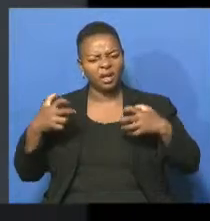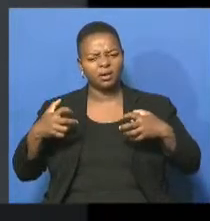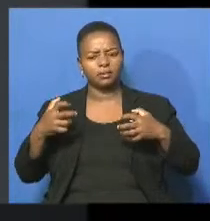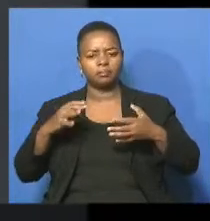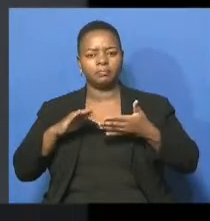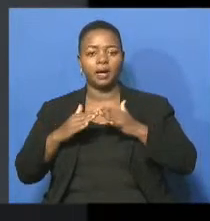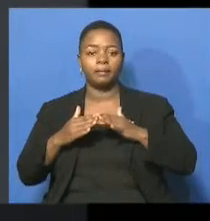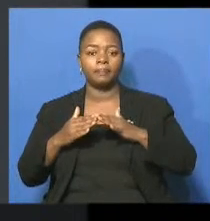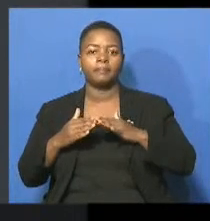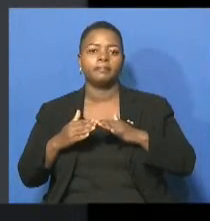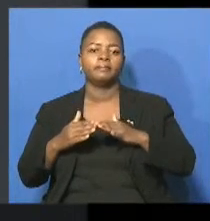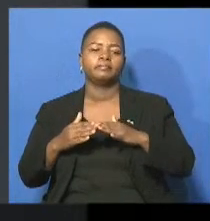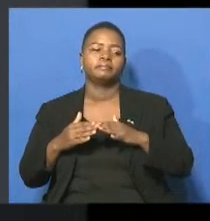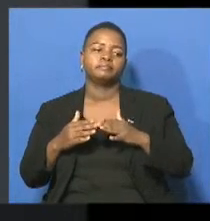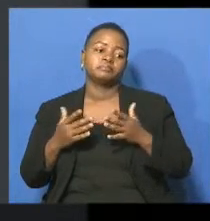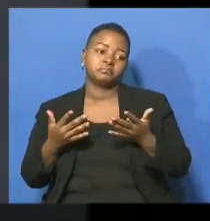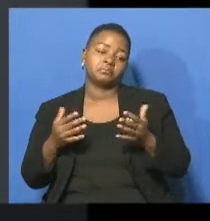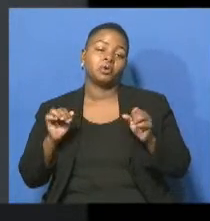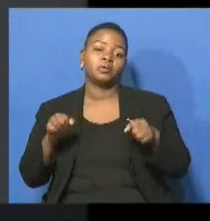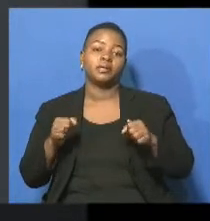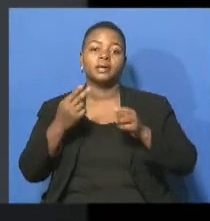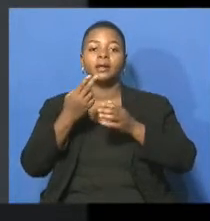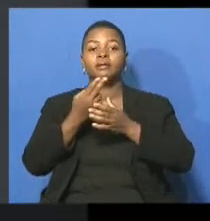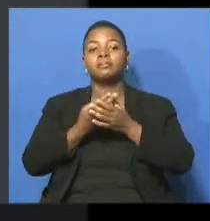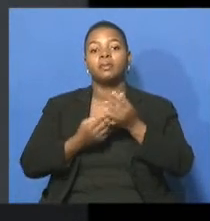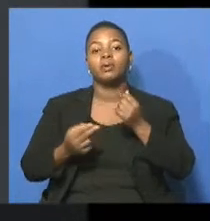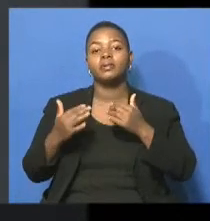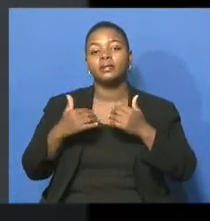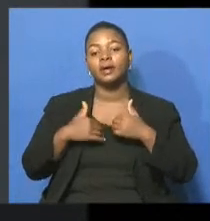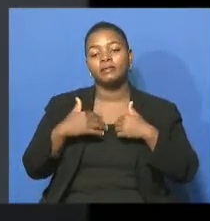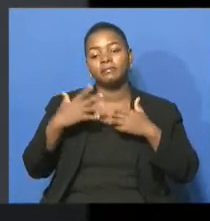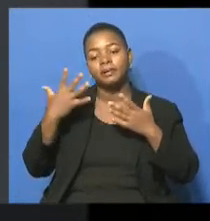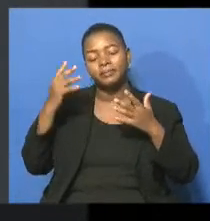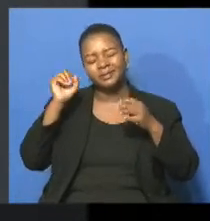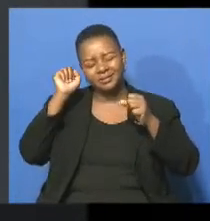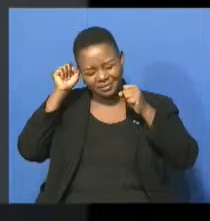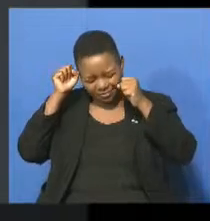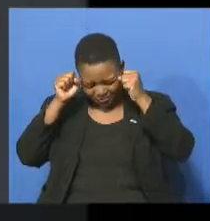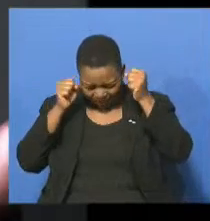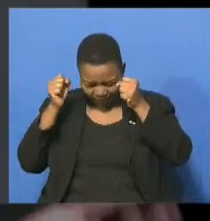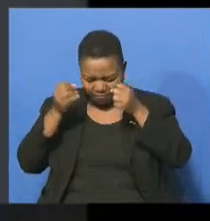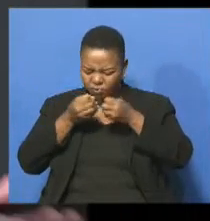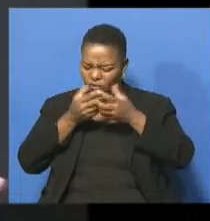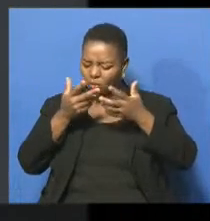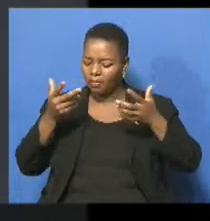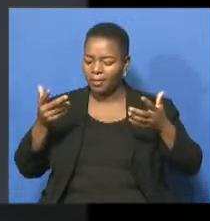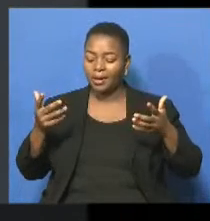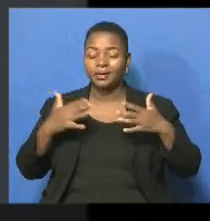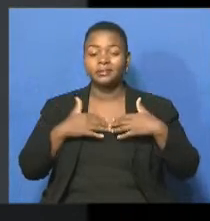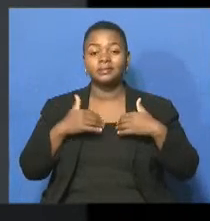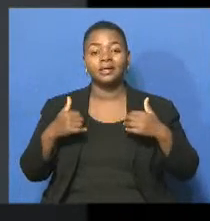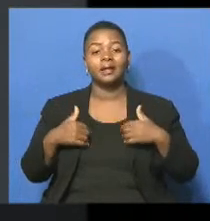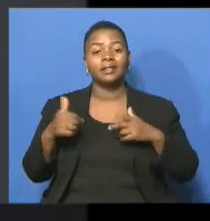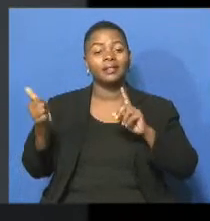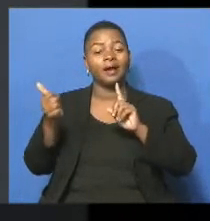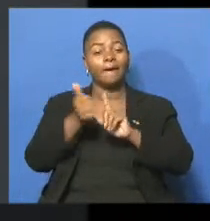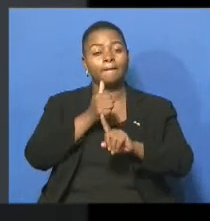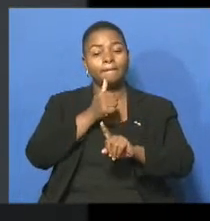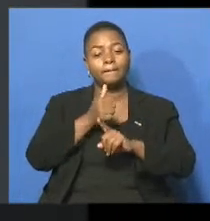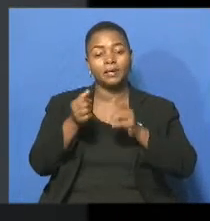involved in crime when they both have a mental illness like depression or schizophrenia, and they're also